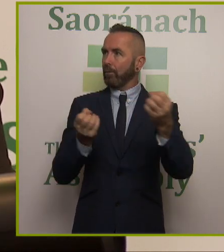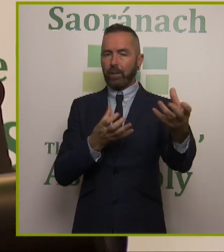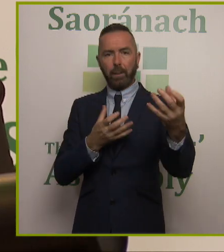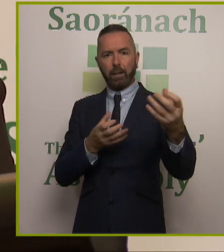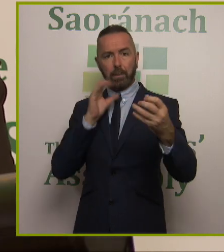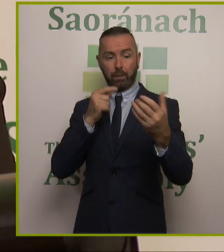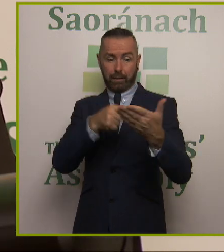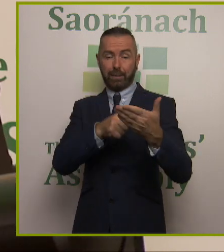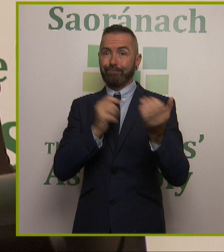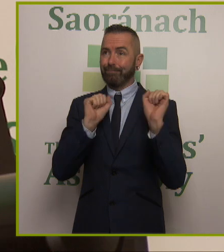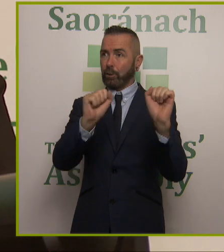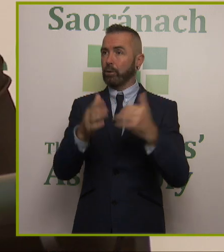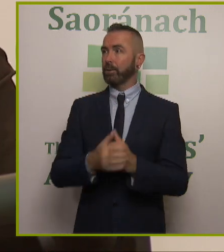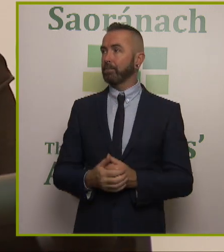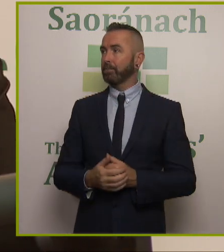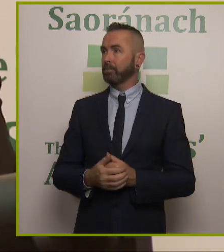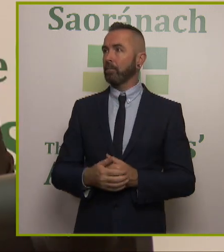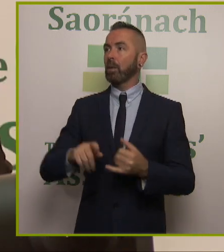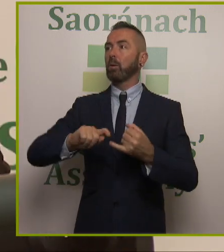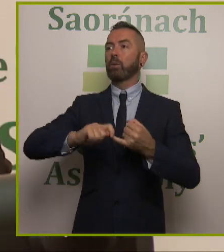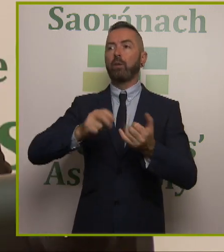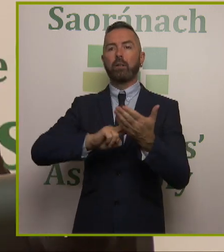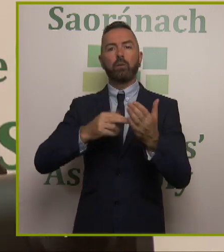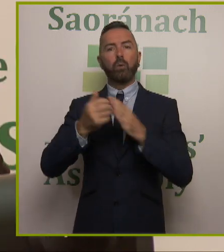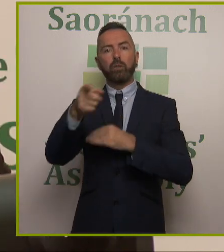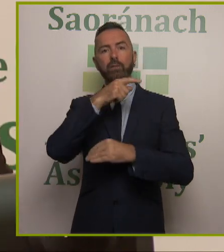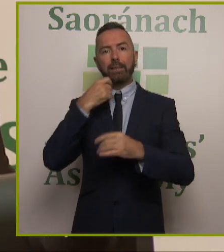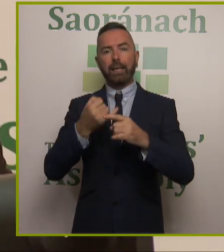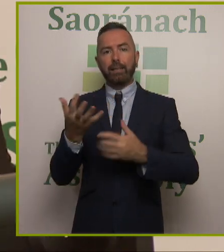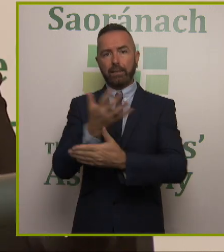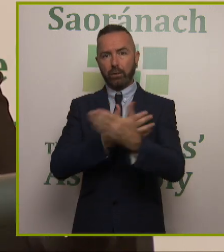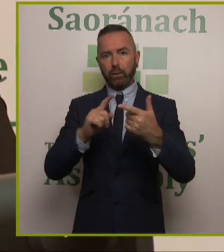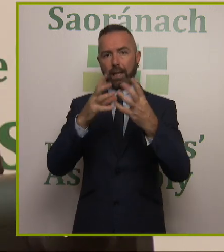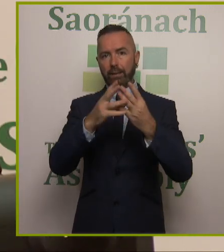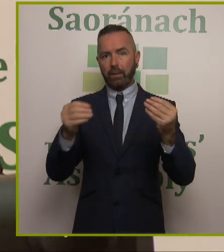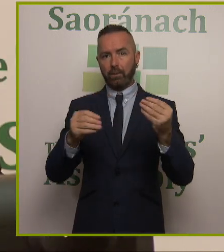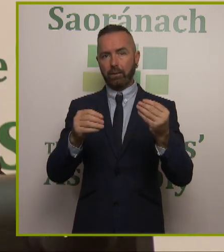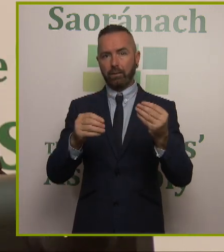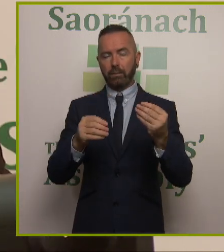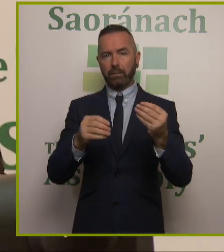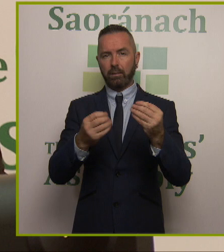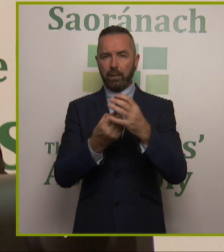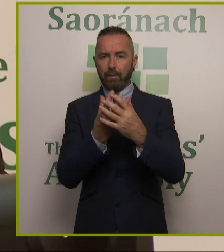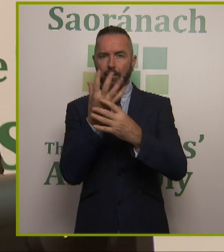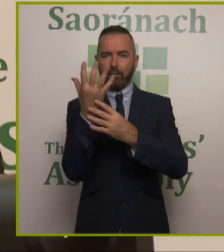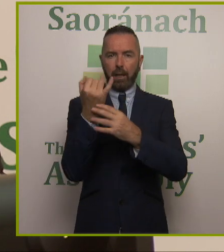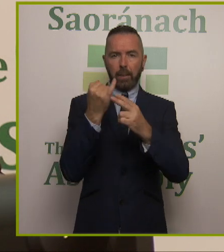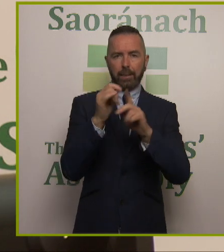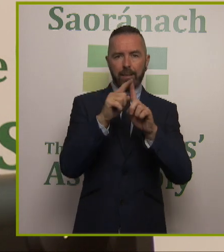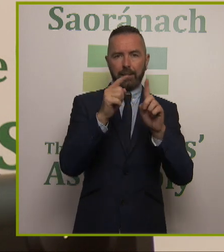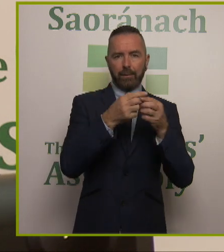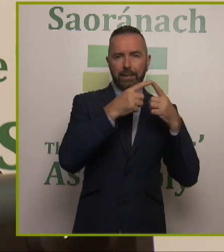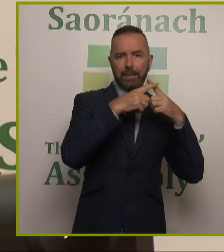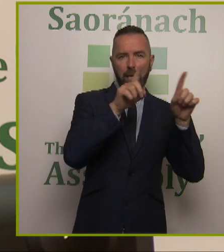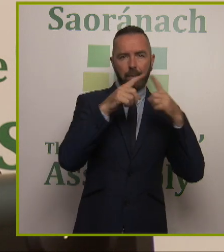this is yours. So we've tried to take what you've said in the discussions and what you've said in the solutions and parse it into succinct statements, and we're